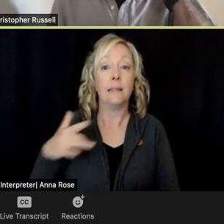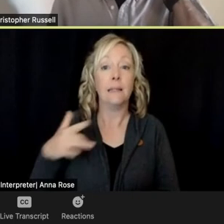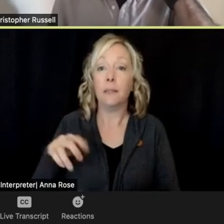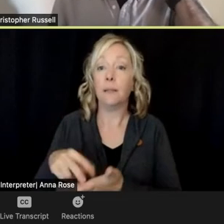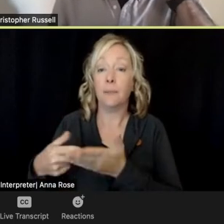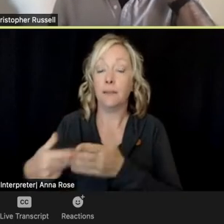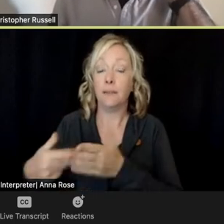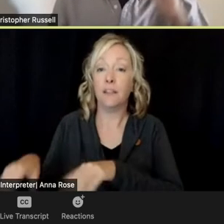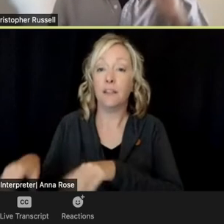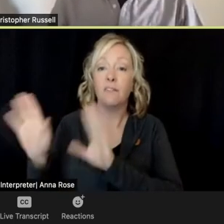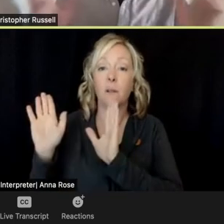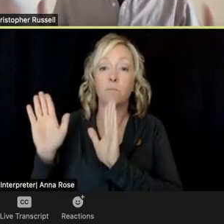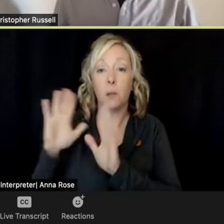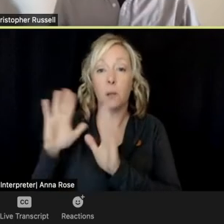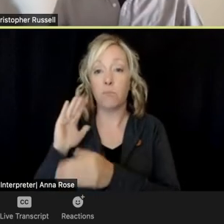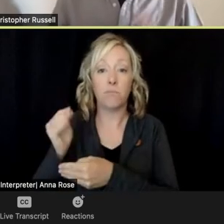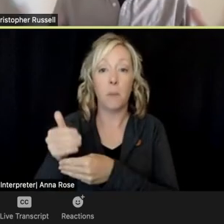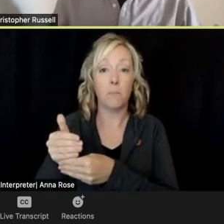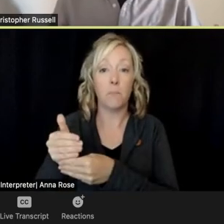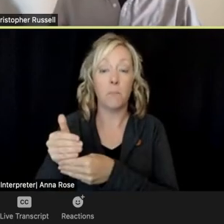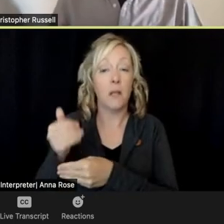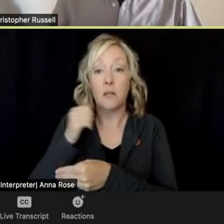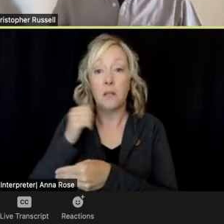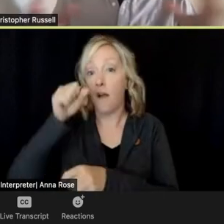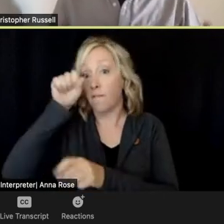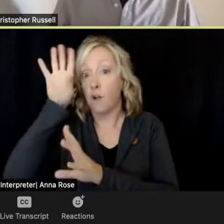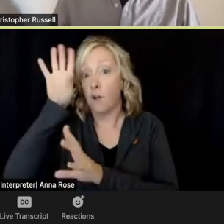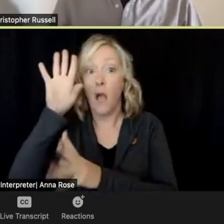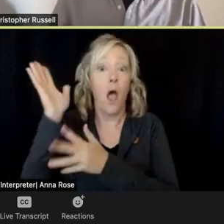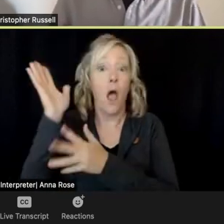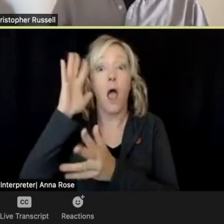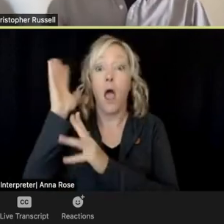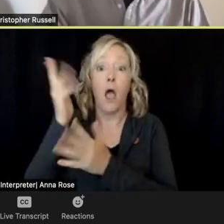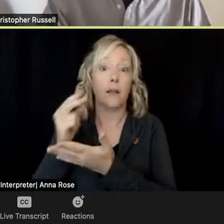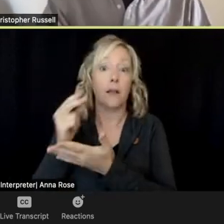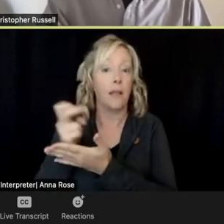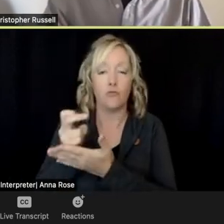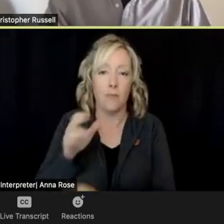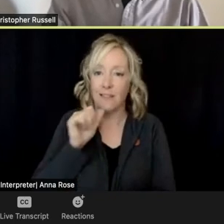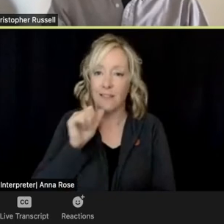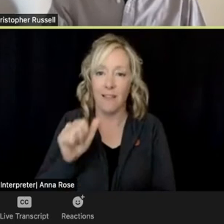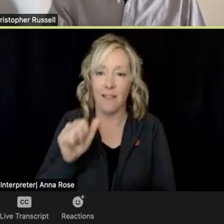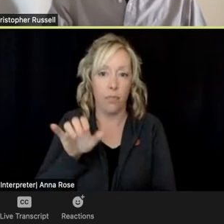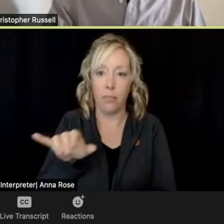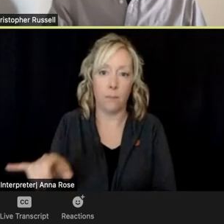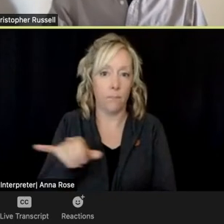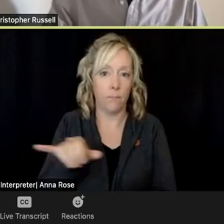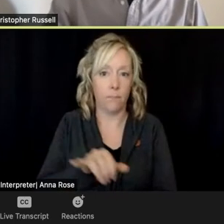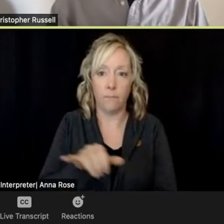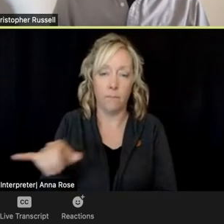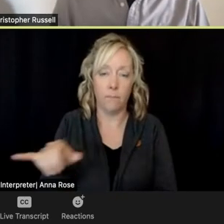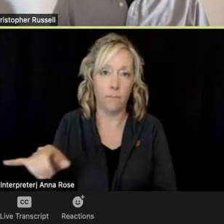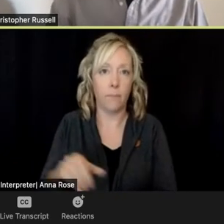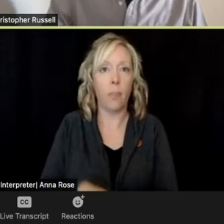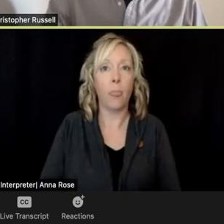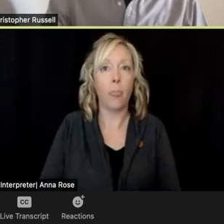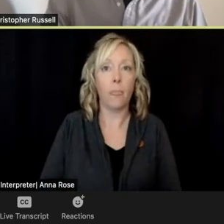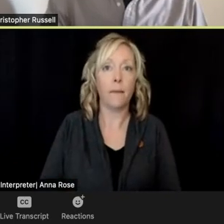and shutting down, not by freaking out and being hyperactive and having tantrums and behaviors. That's not learned helplessness.